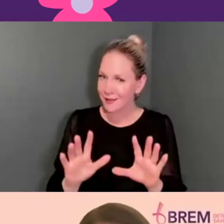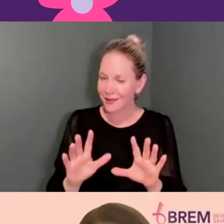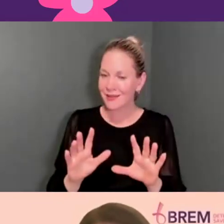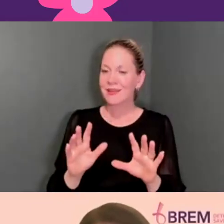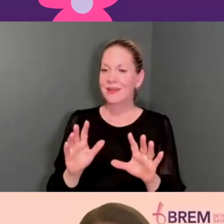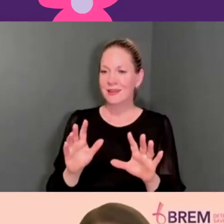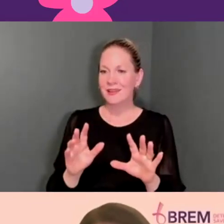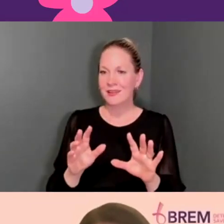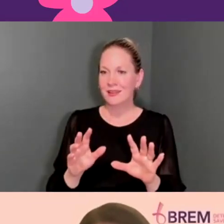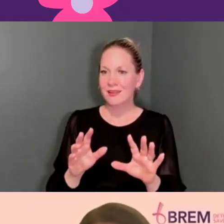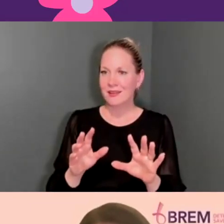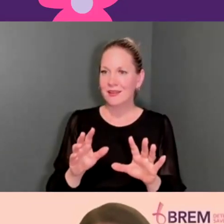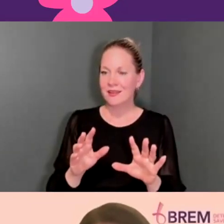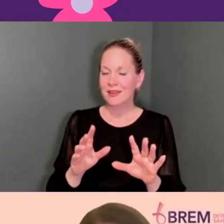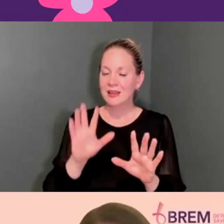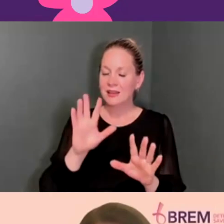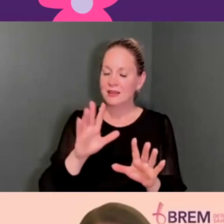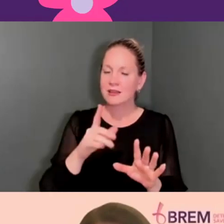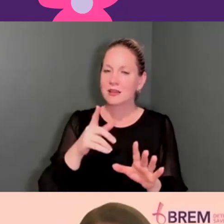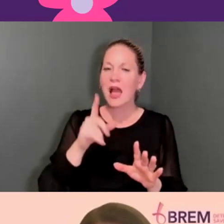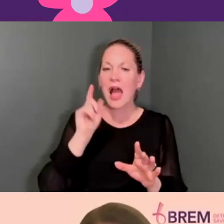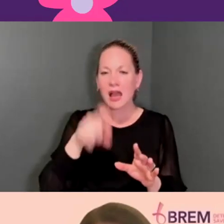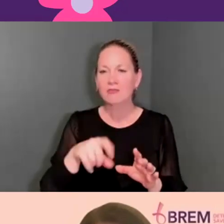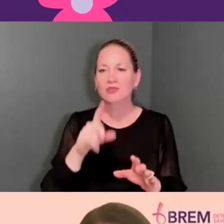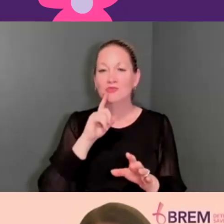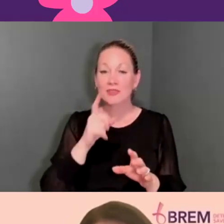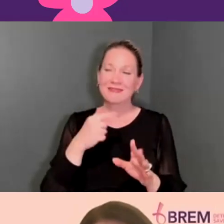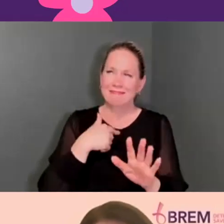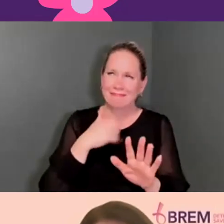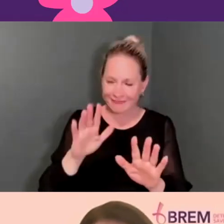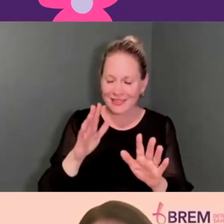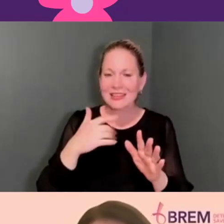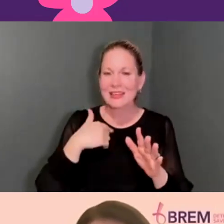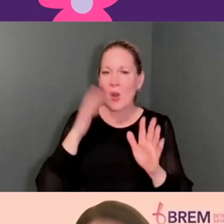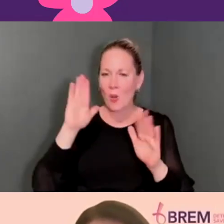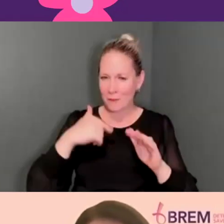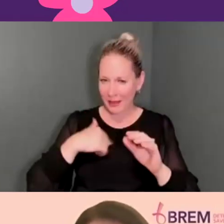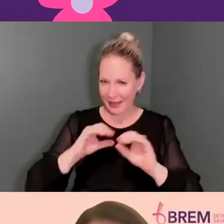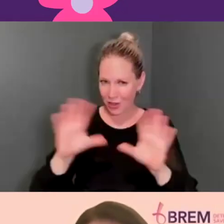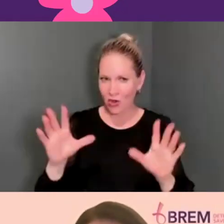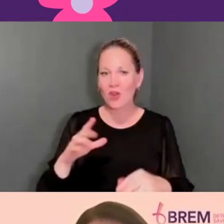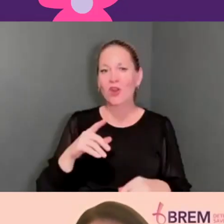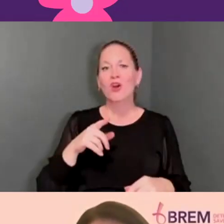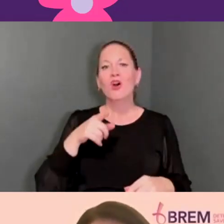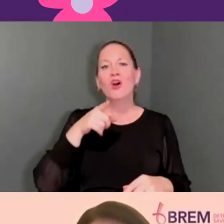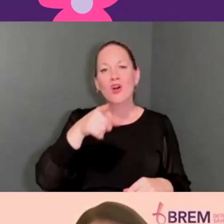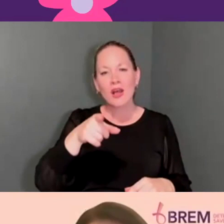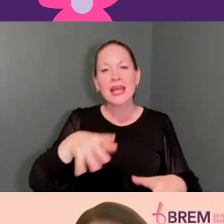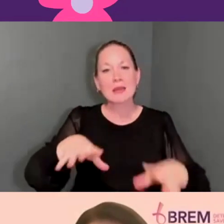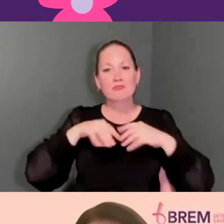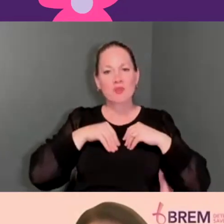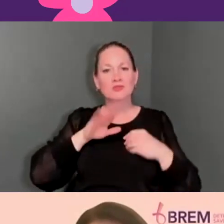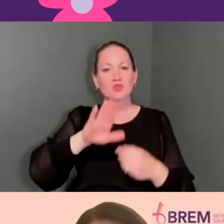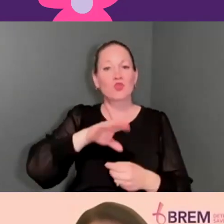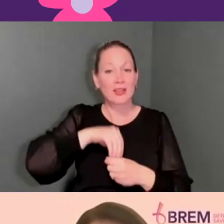know, literally, but embrace your inner Karen, right? Like, you are entitled to this good care. Like, you